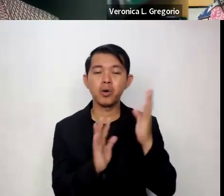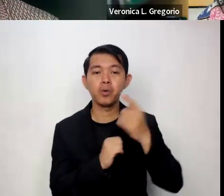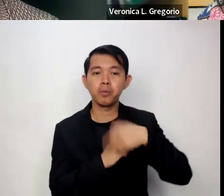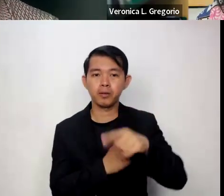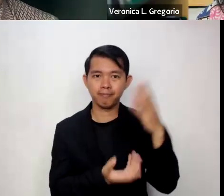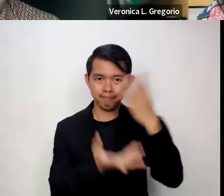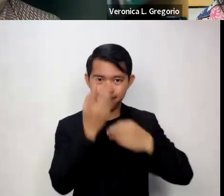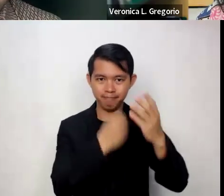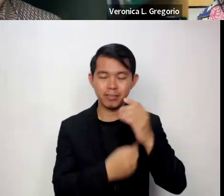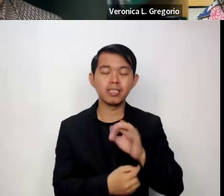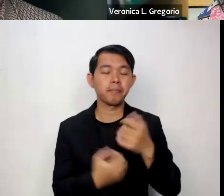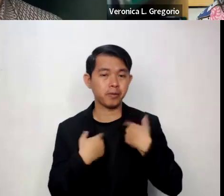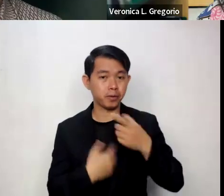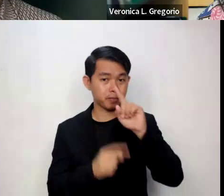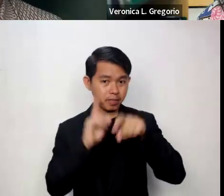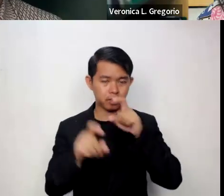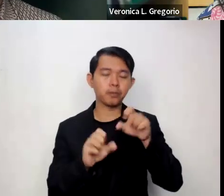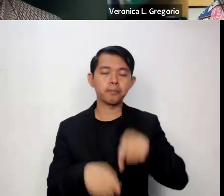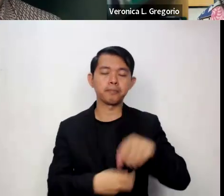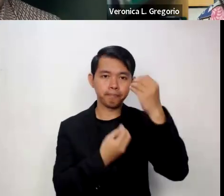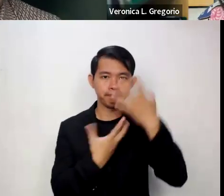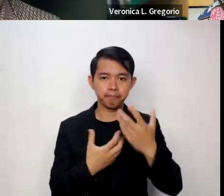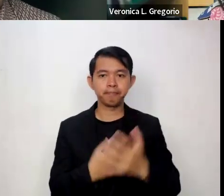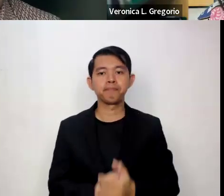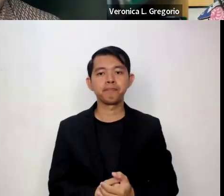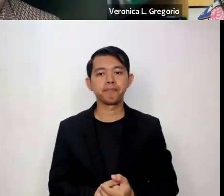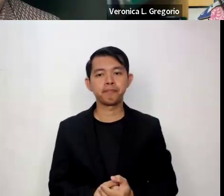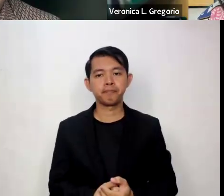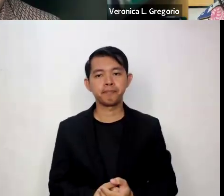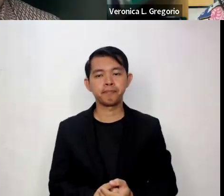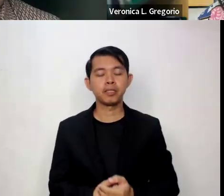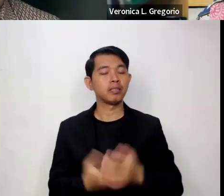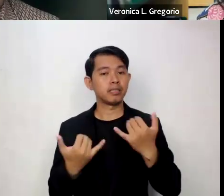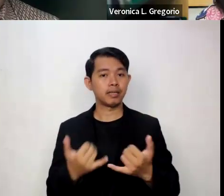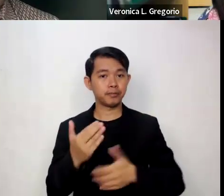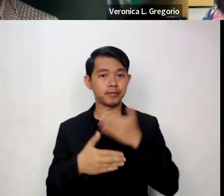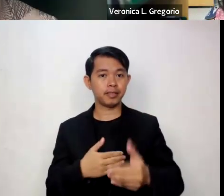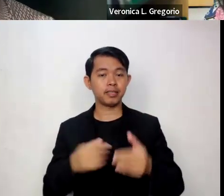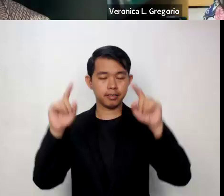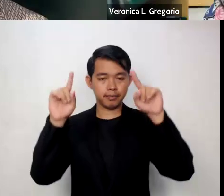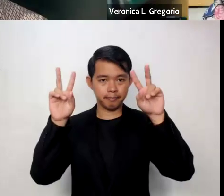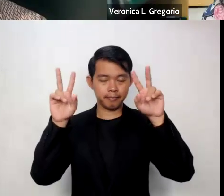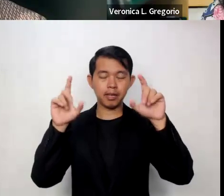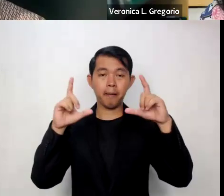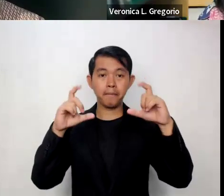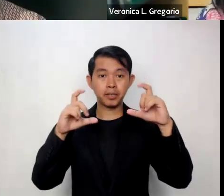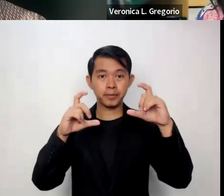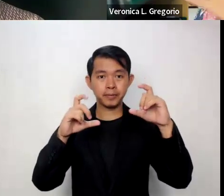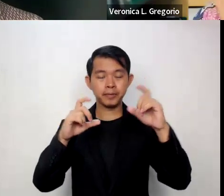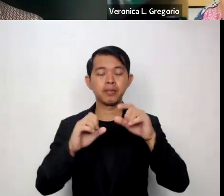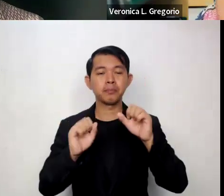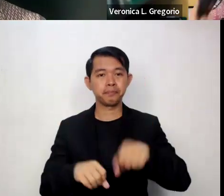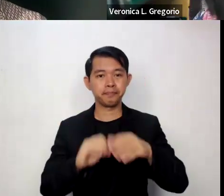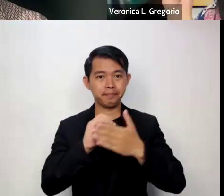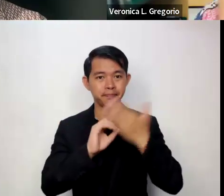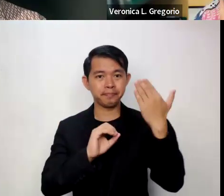pa kayo, no. I'll just take this time for our staff to take a photo. No, so if you'd like to open your camera, no, feel free